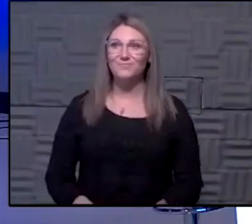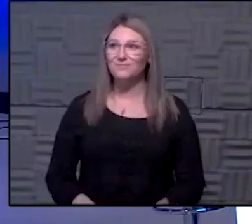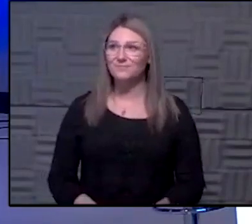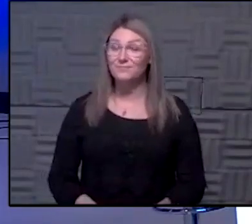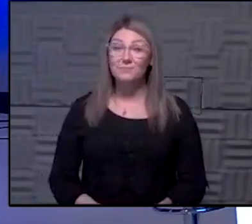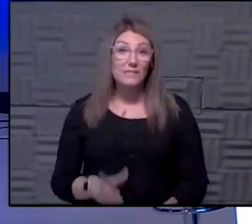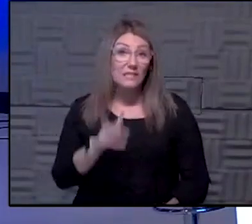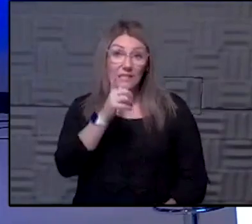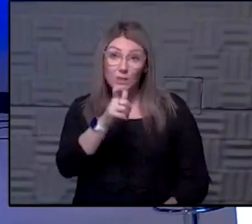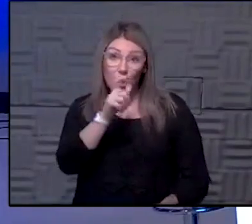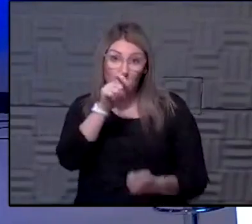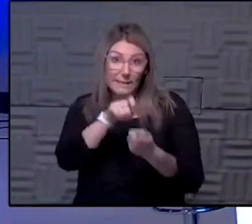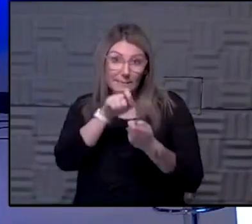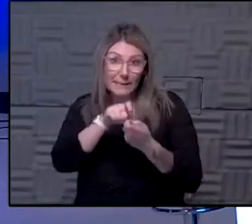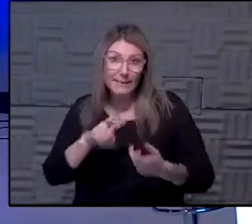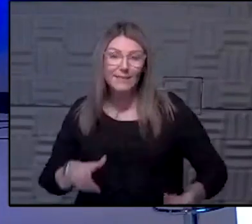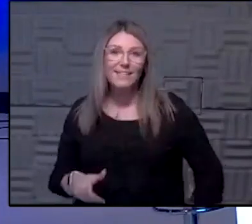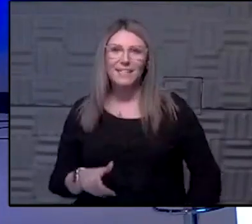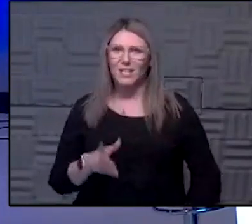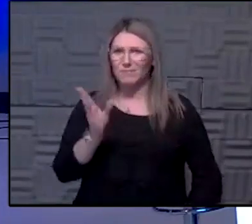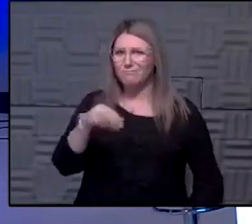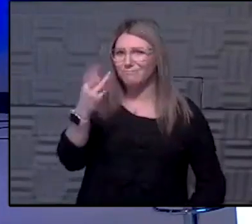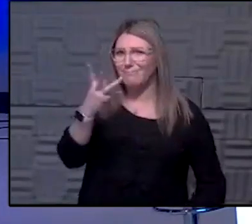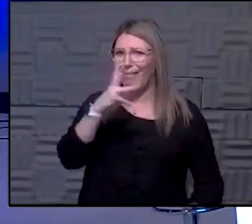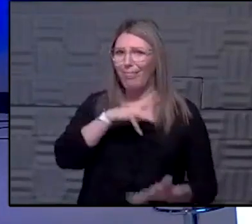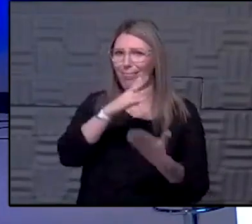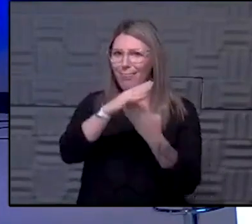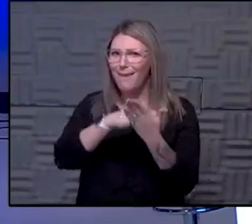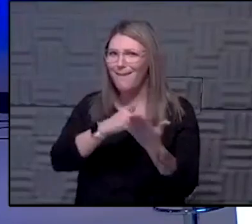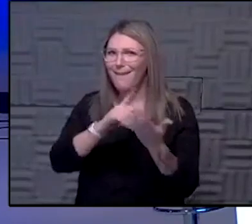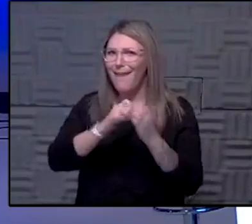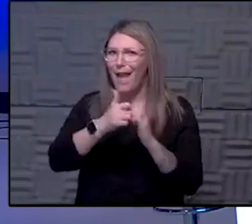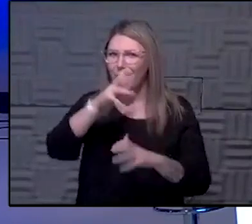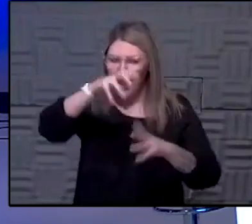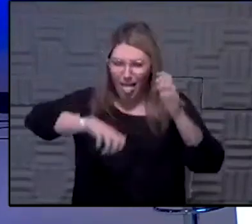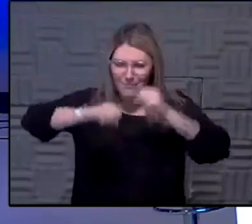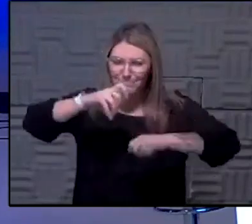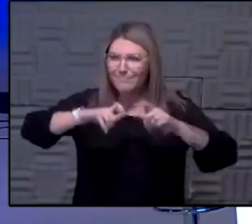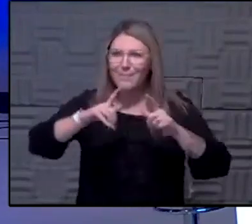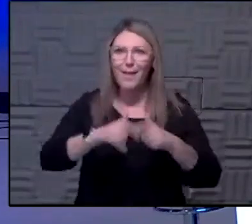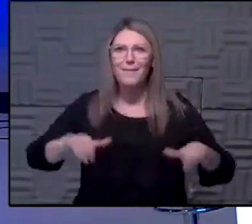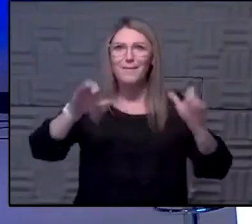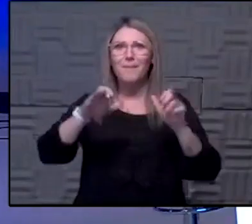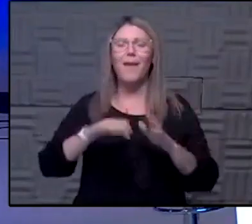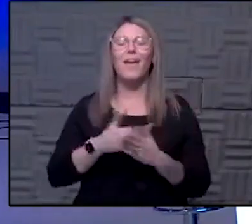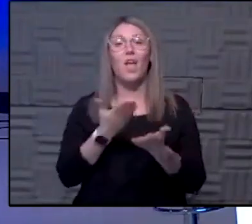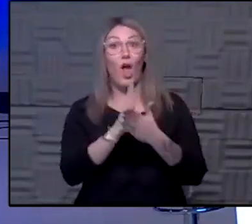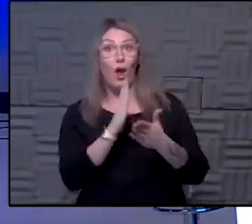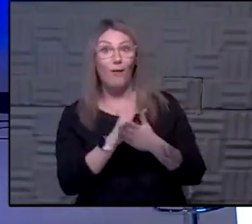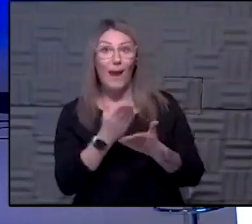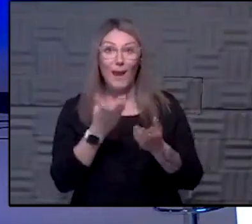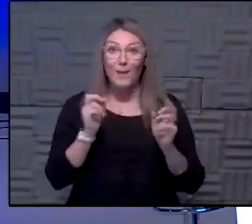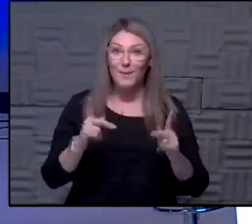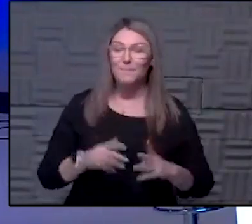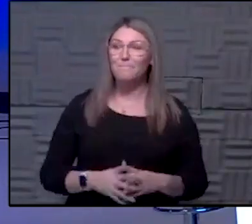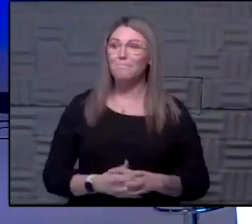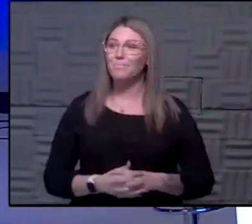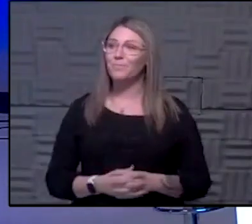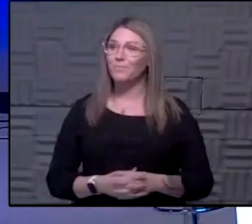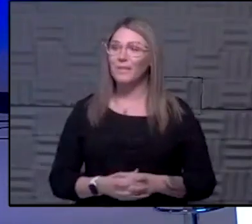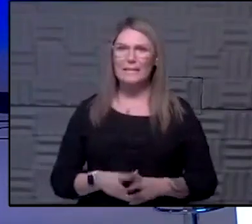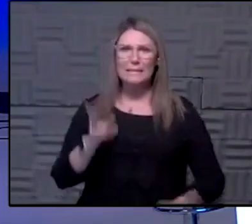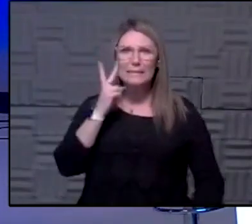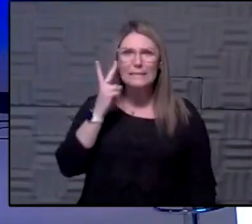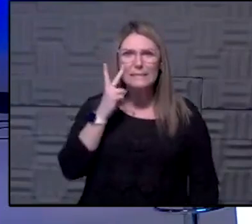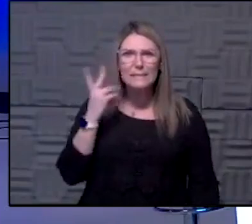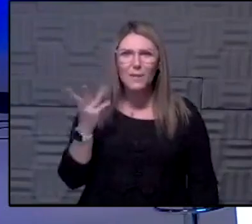Don't be too picky now. We're going to give you lessons on how to dig into a bag, Hawkeye. All right, here we go. All right, let's